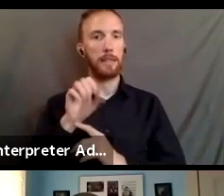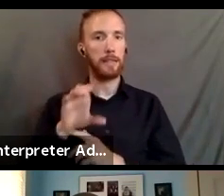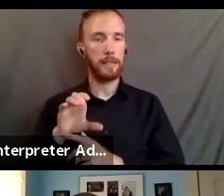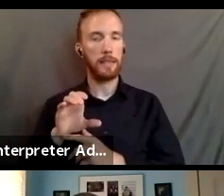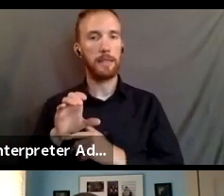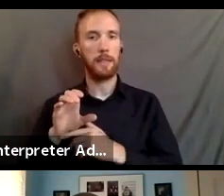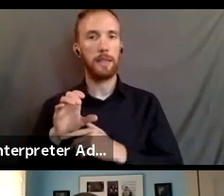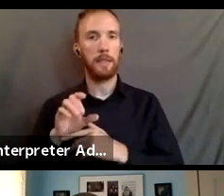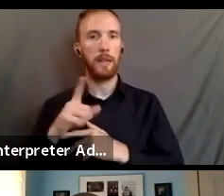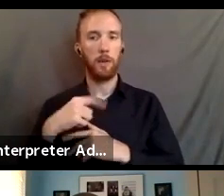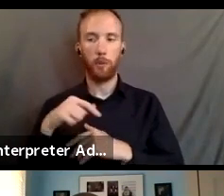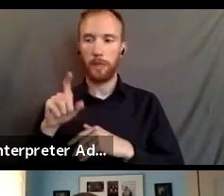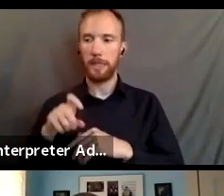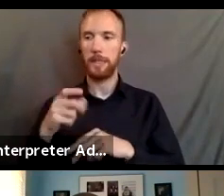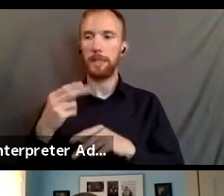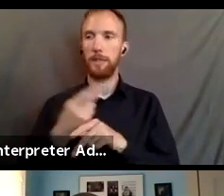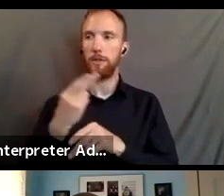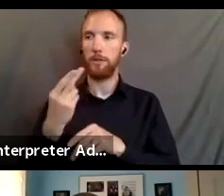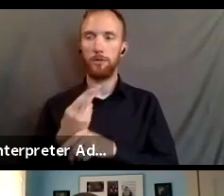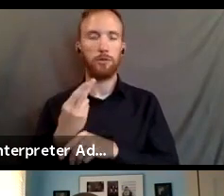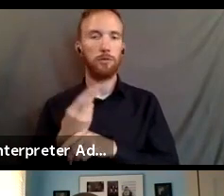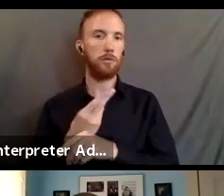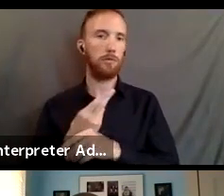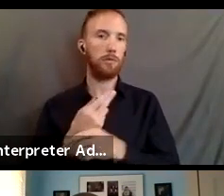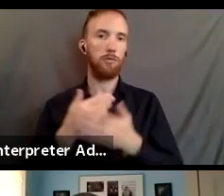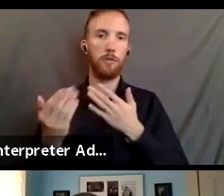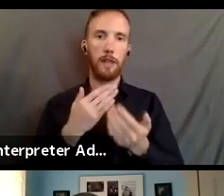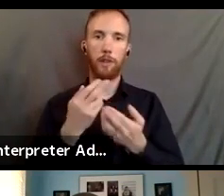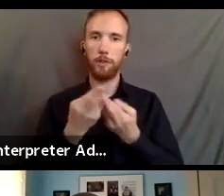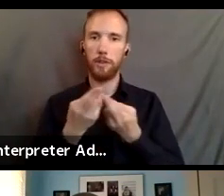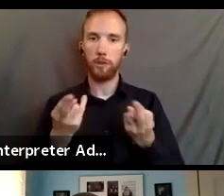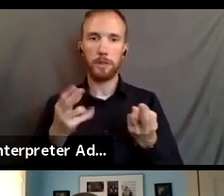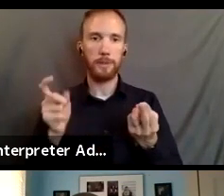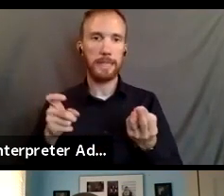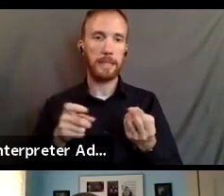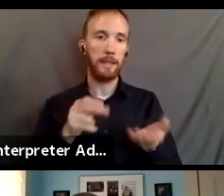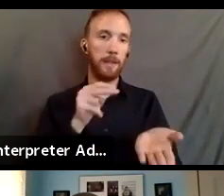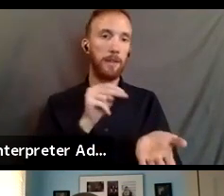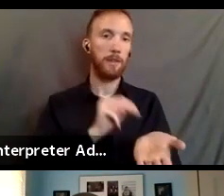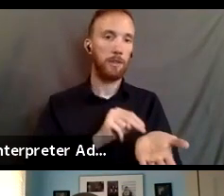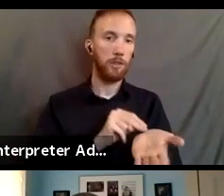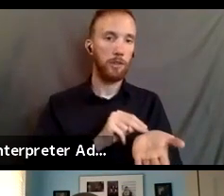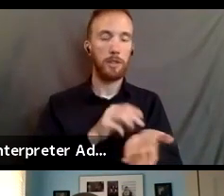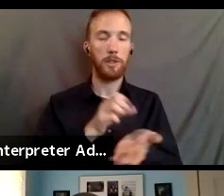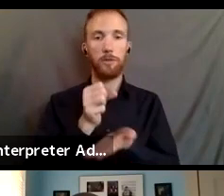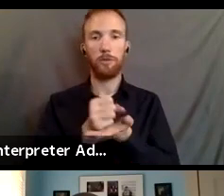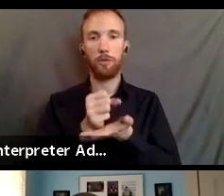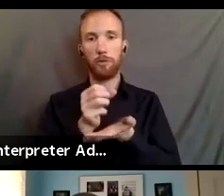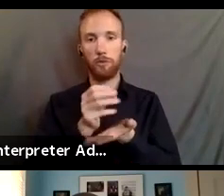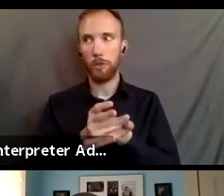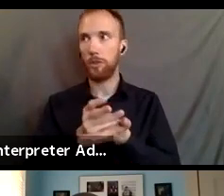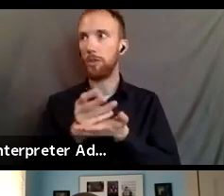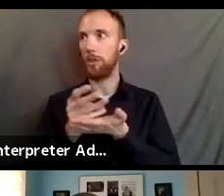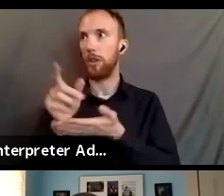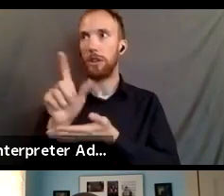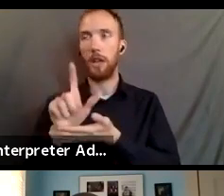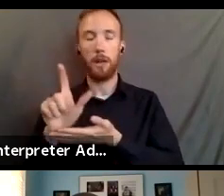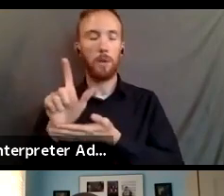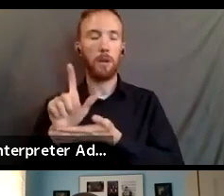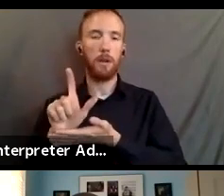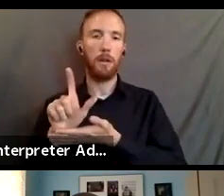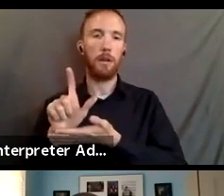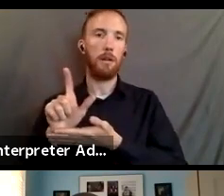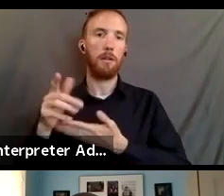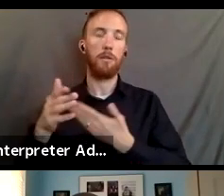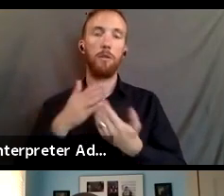those resources whether it's nurses social um workers library whatever they need to